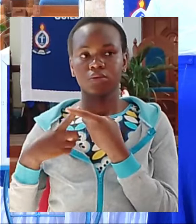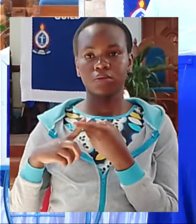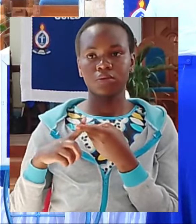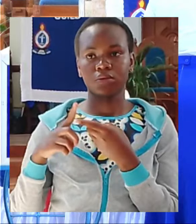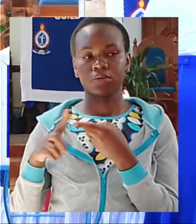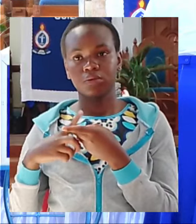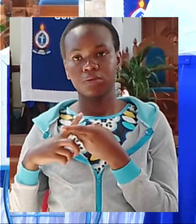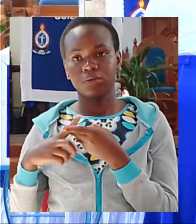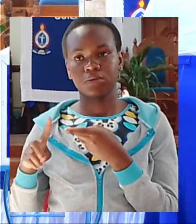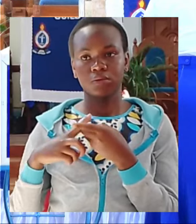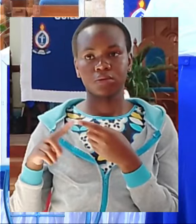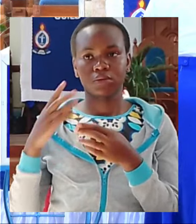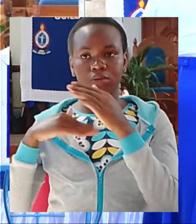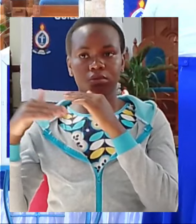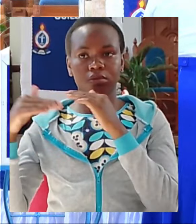mbinguni na